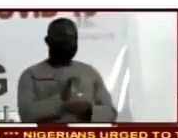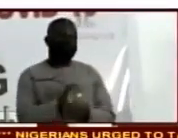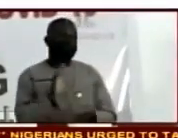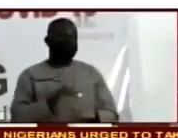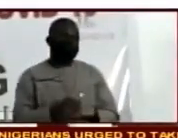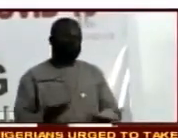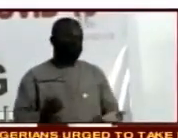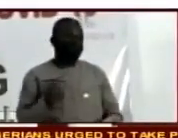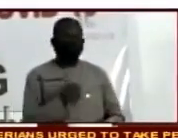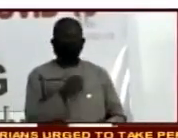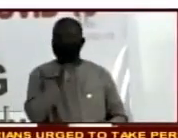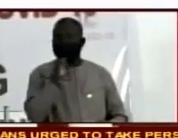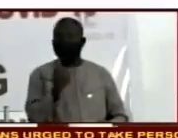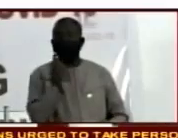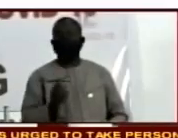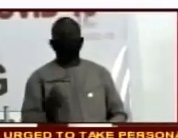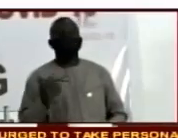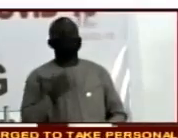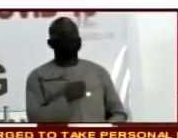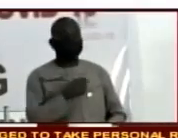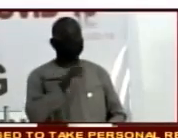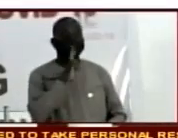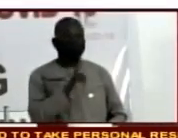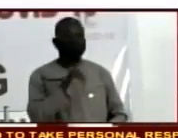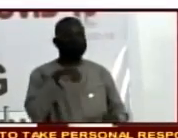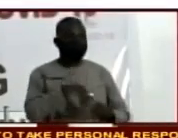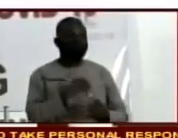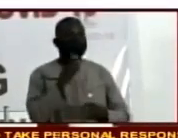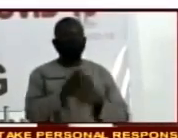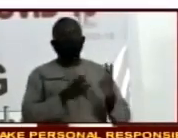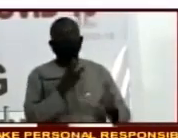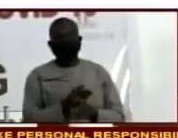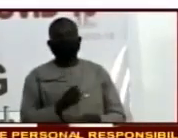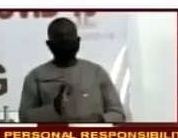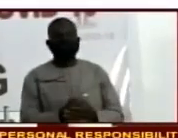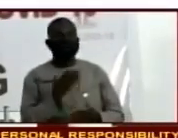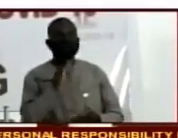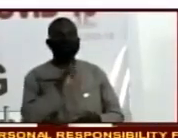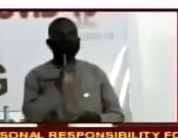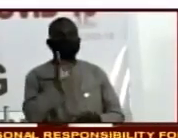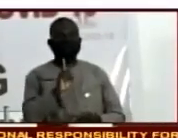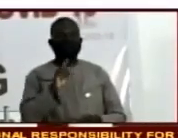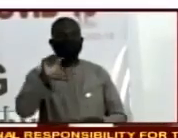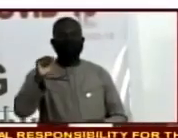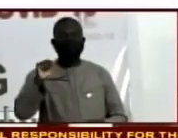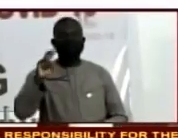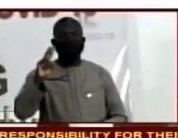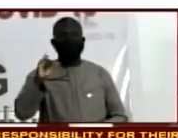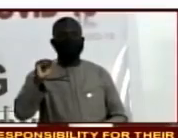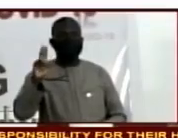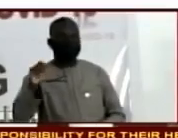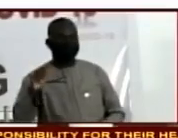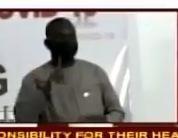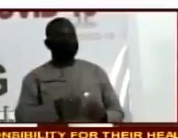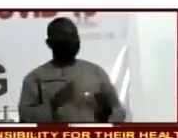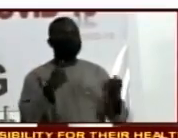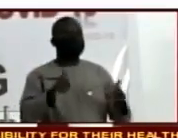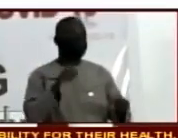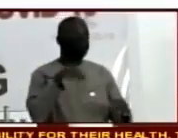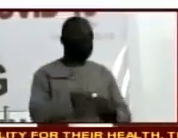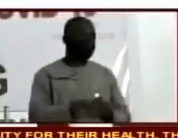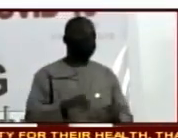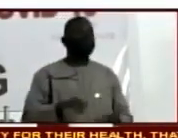we're not alone. We are in a world of aviation. There's only one aviation, Aviation B. What obtains in Canada, obtains in Burundi, is the